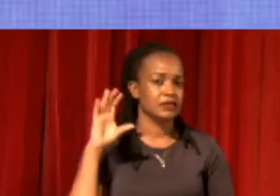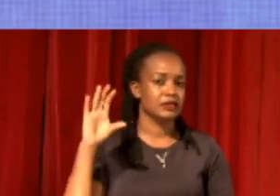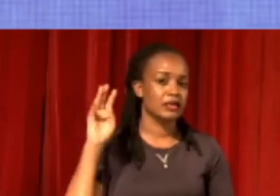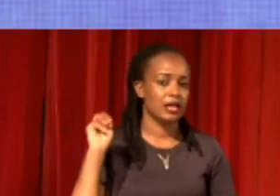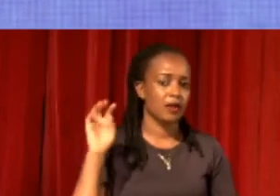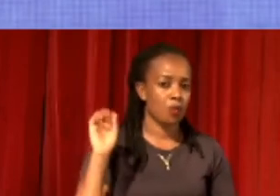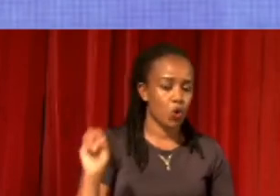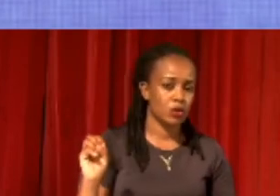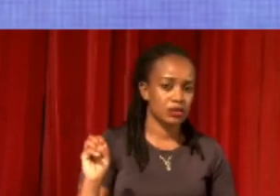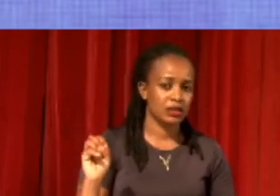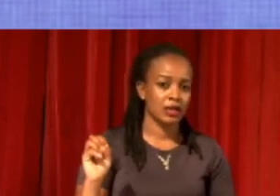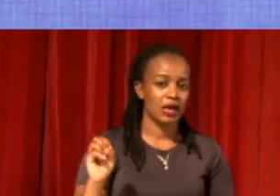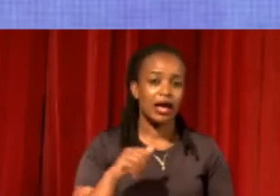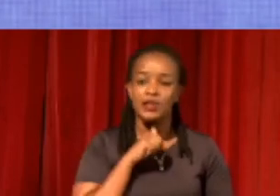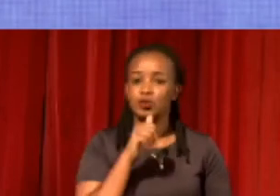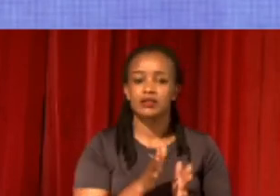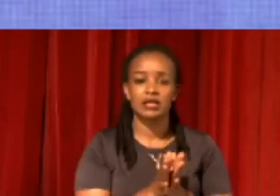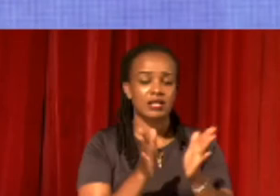not genuine in this.